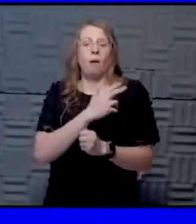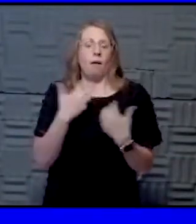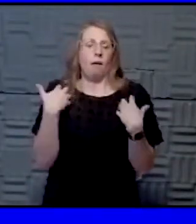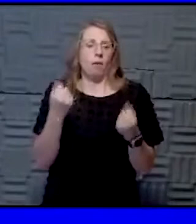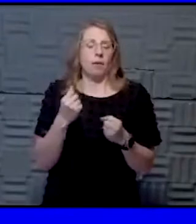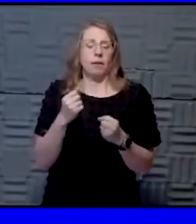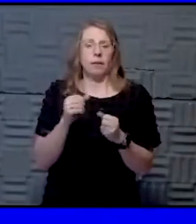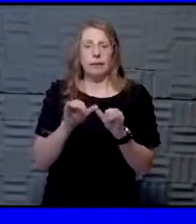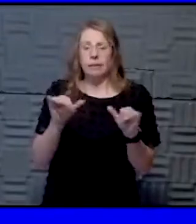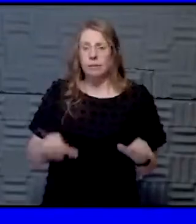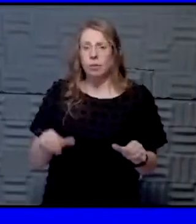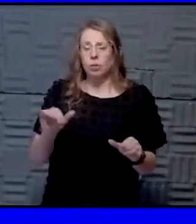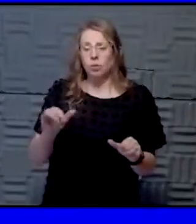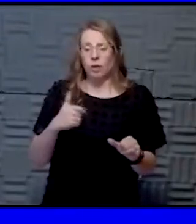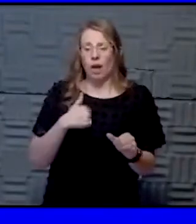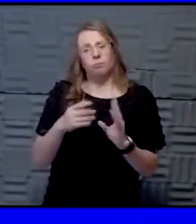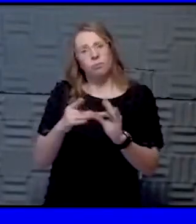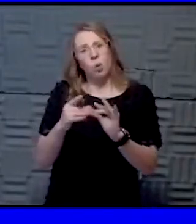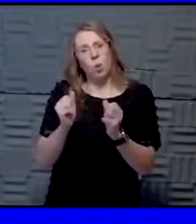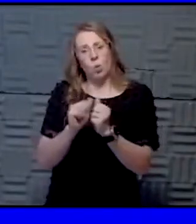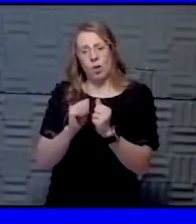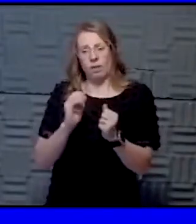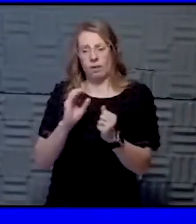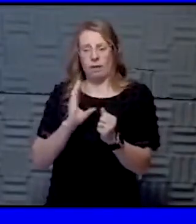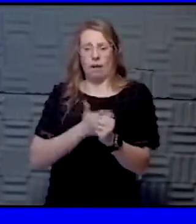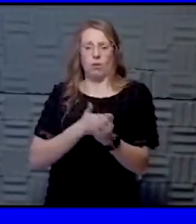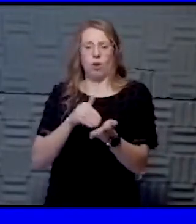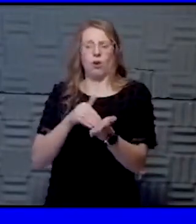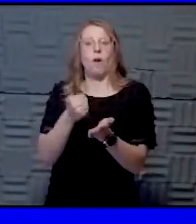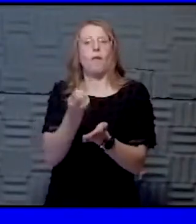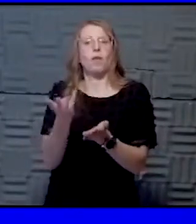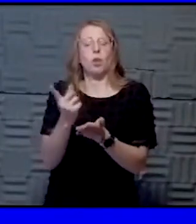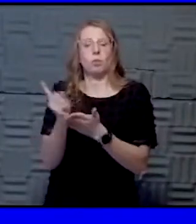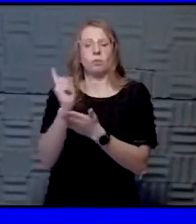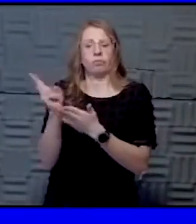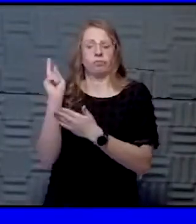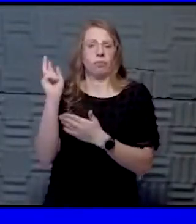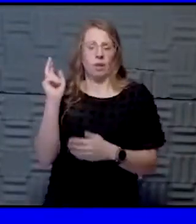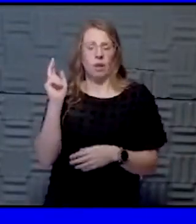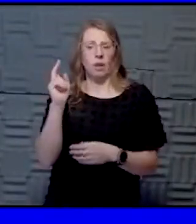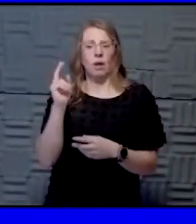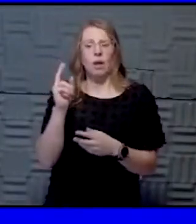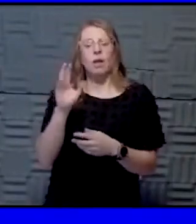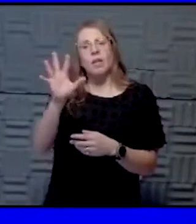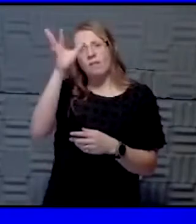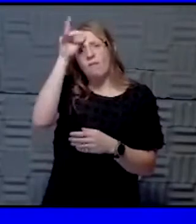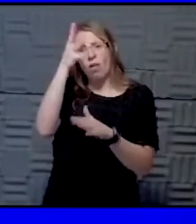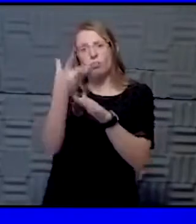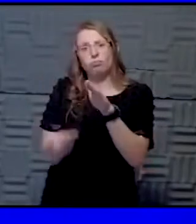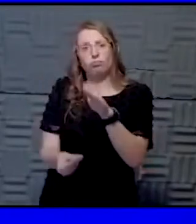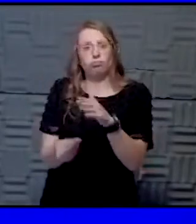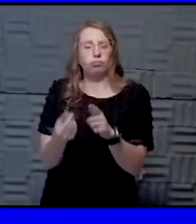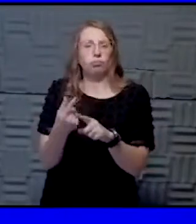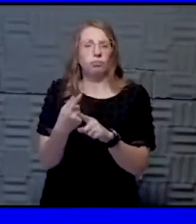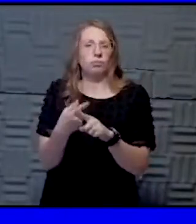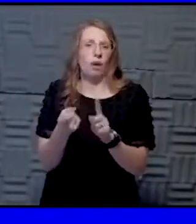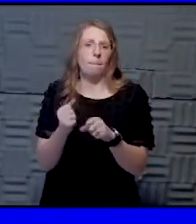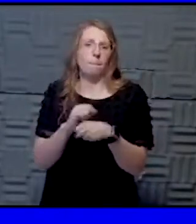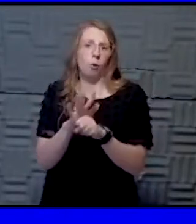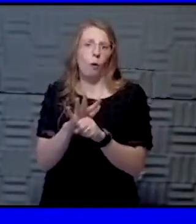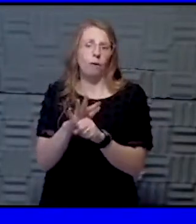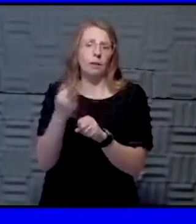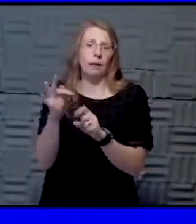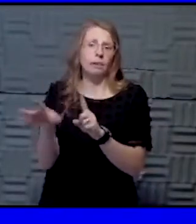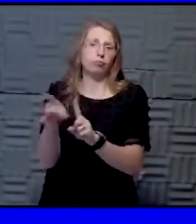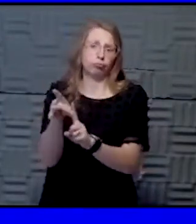was talking with one of our providers who a few weeks ago lost his father to COVID-19. and